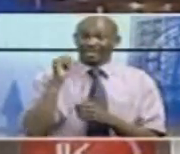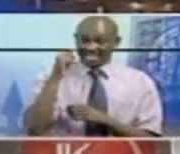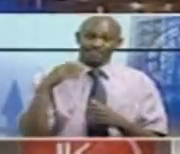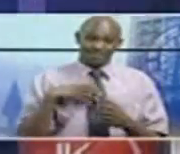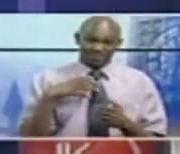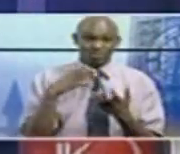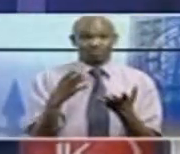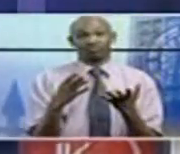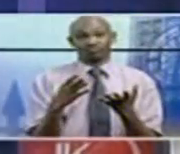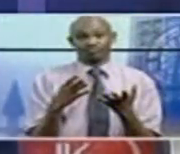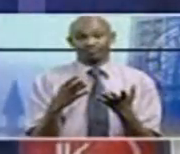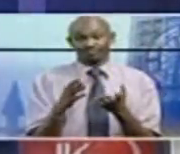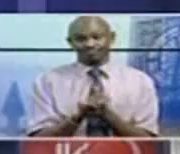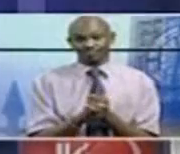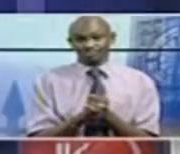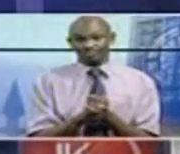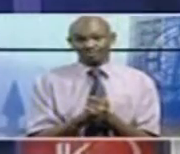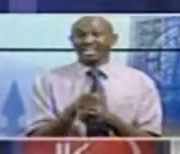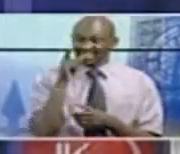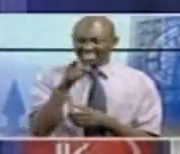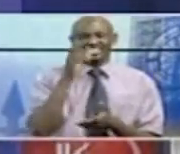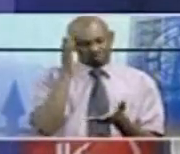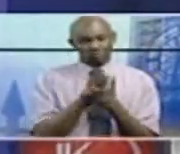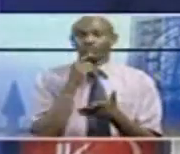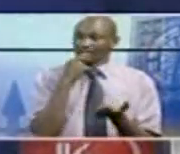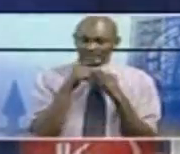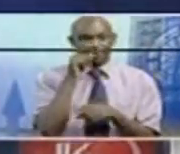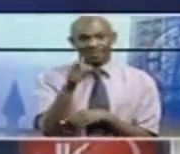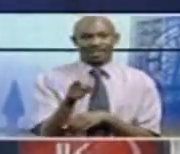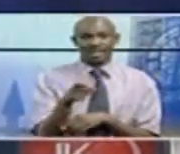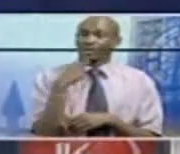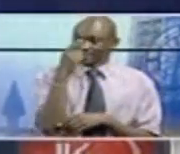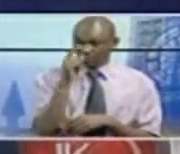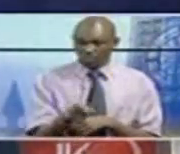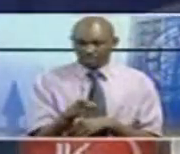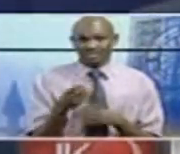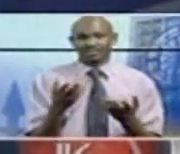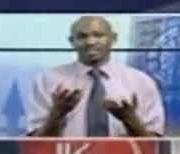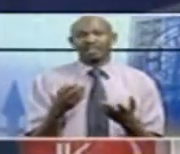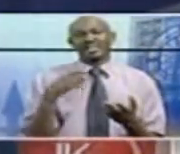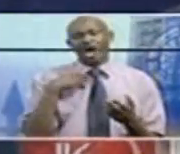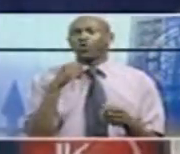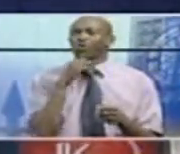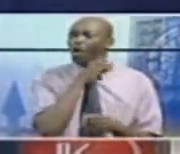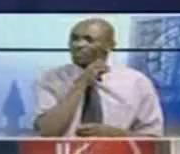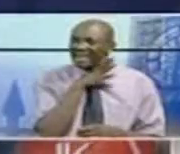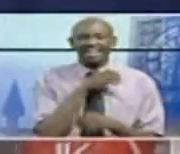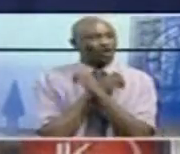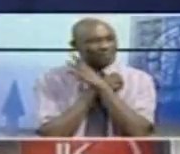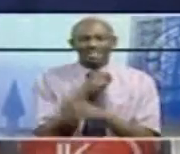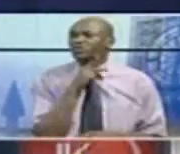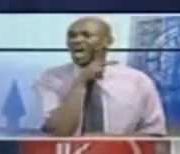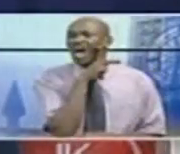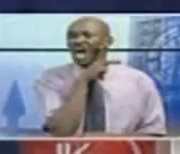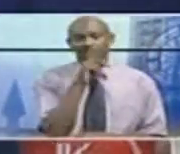Kenyans' sake. Yeah, and that is exactly what we are talking. We are saying instead of making noise